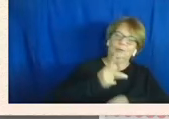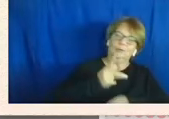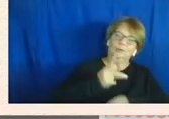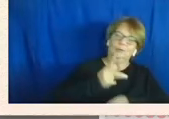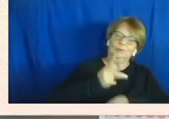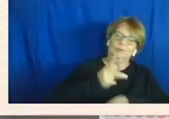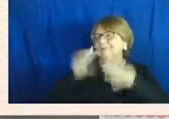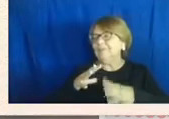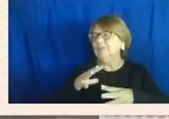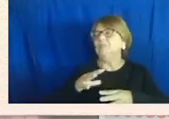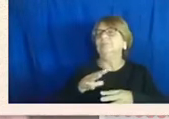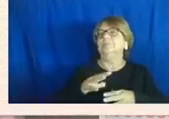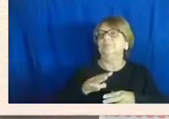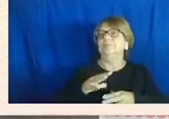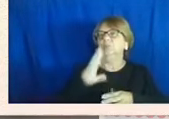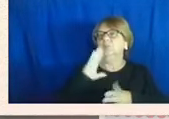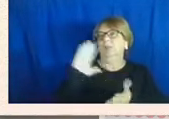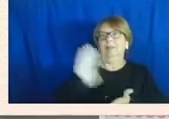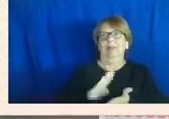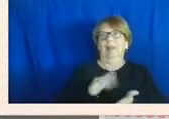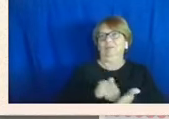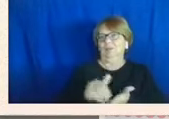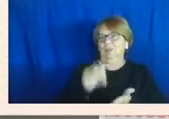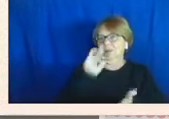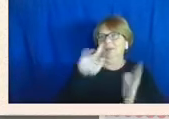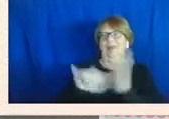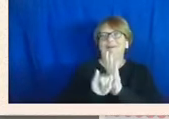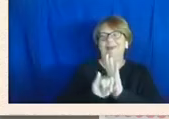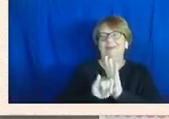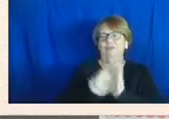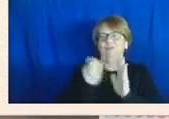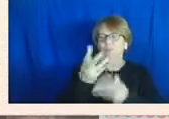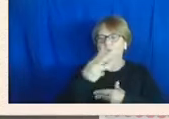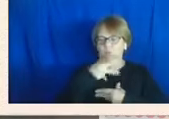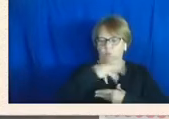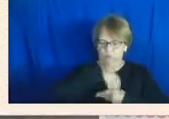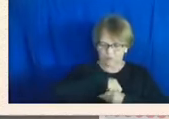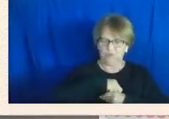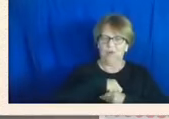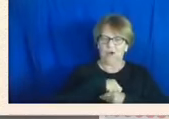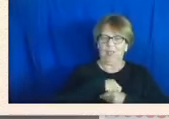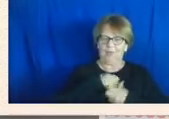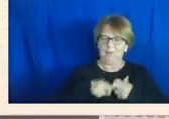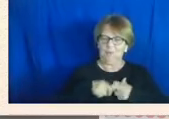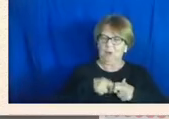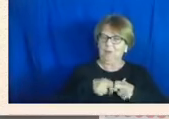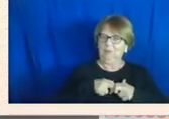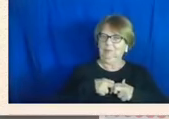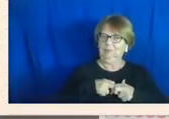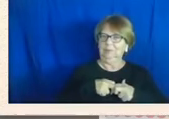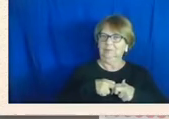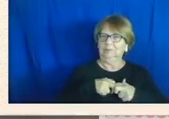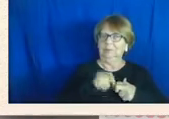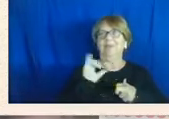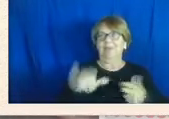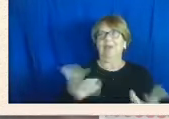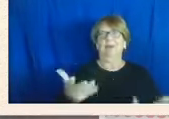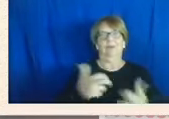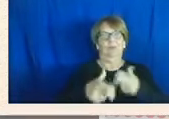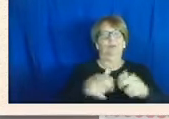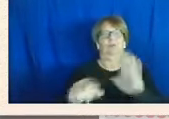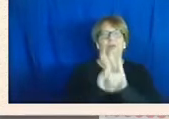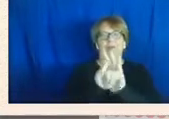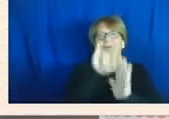less frequently identified. So it is an internalizing set of problems in a way, and that's a problem for identifying kids for treatment. And we're doing